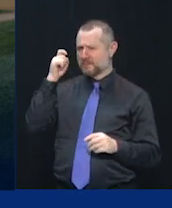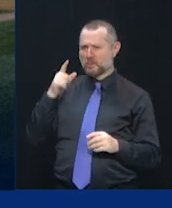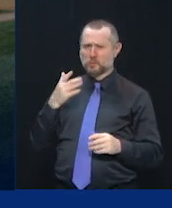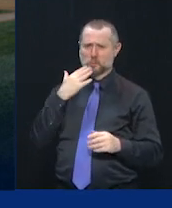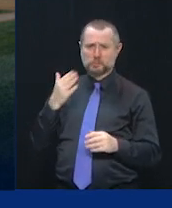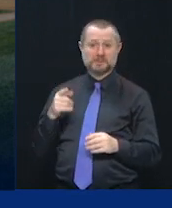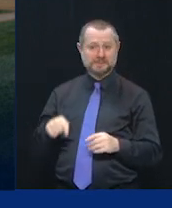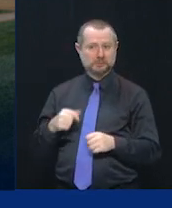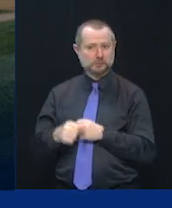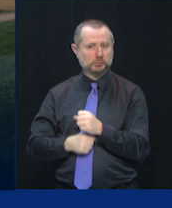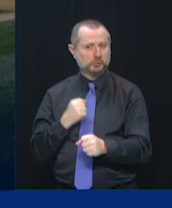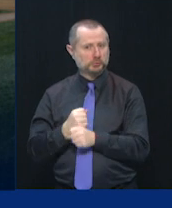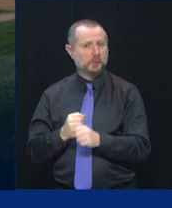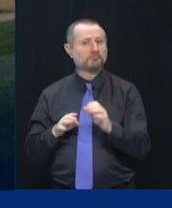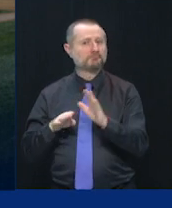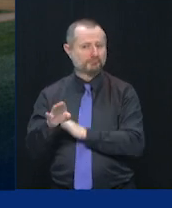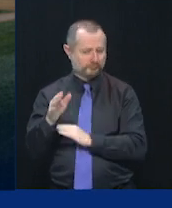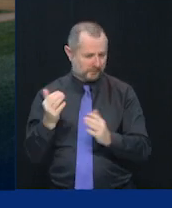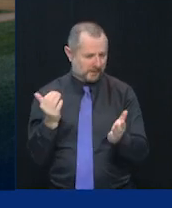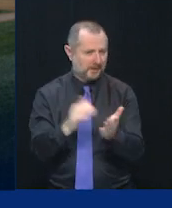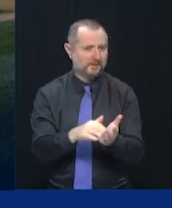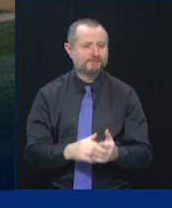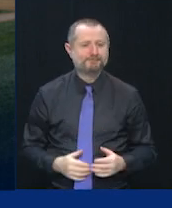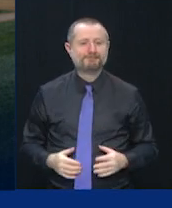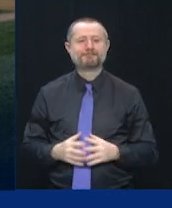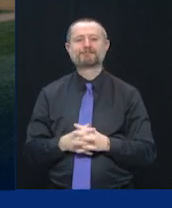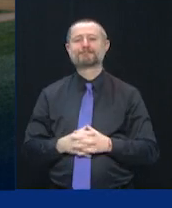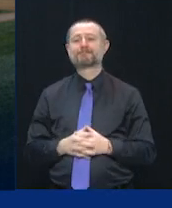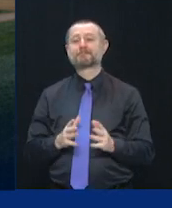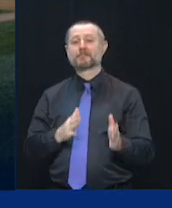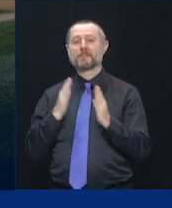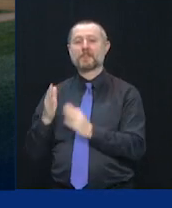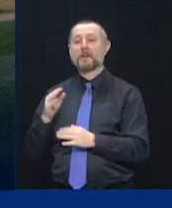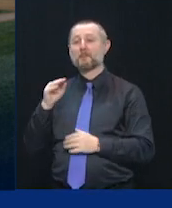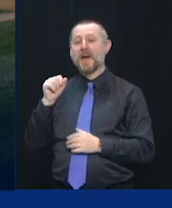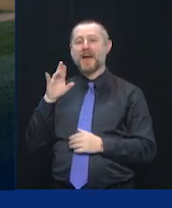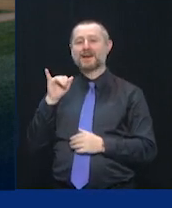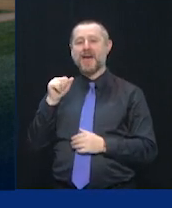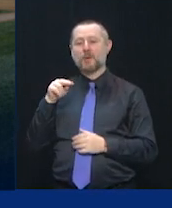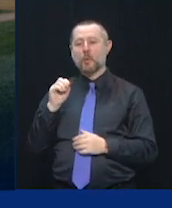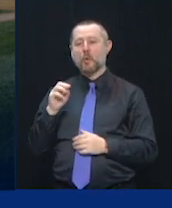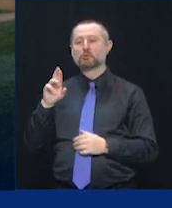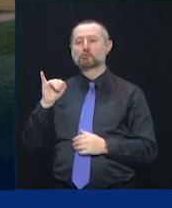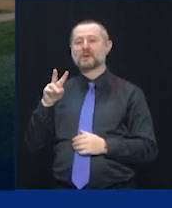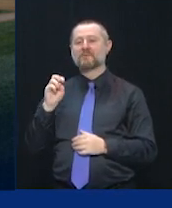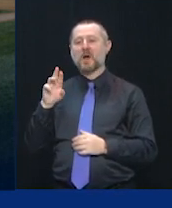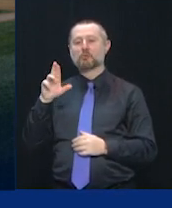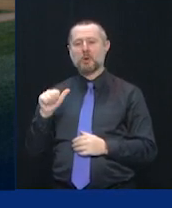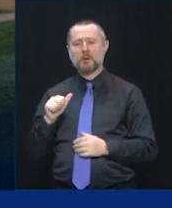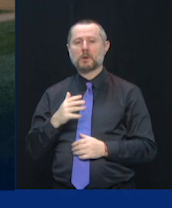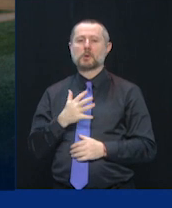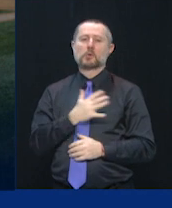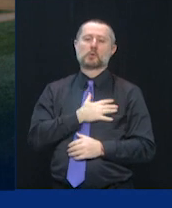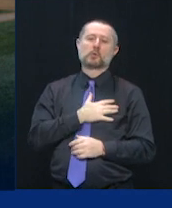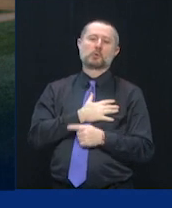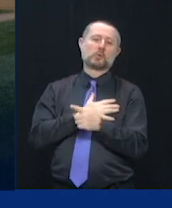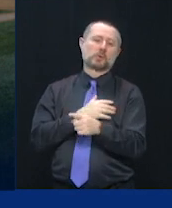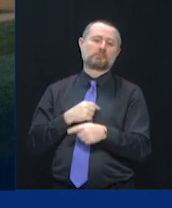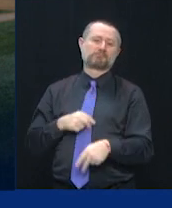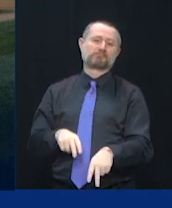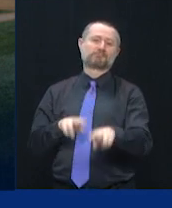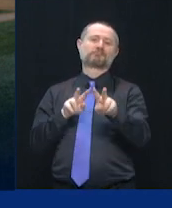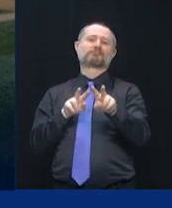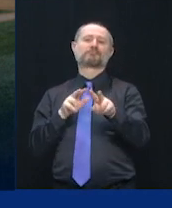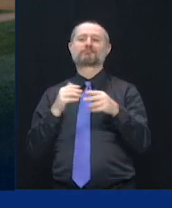one next year. And Mariano Rivera, who to me symbolizes in